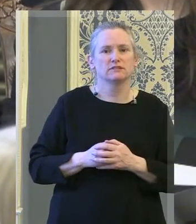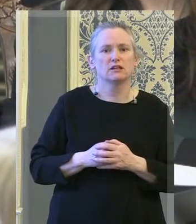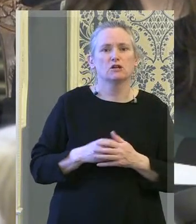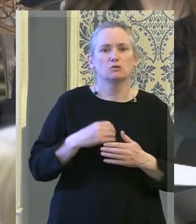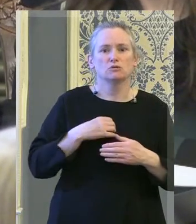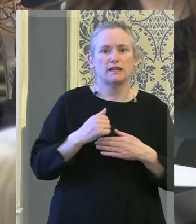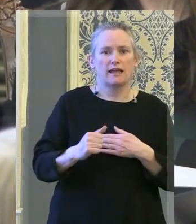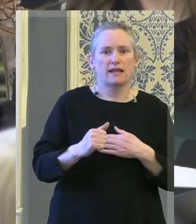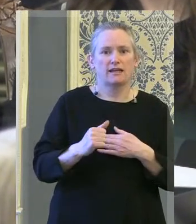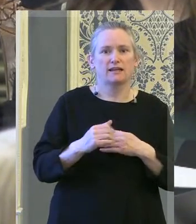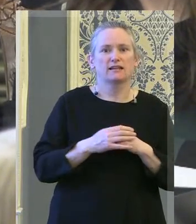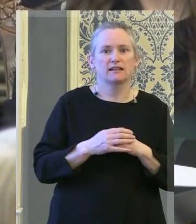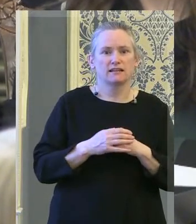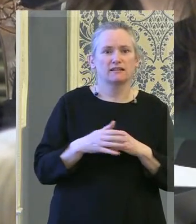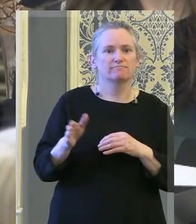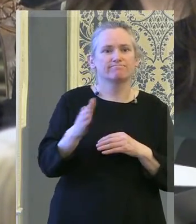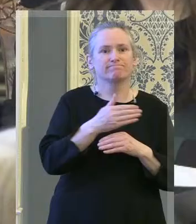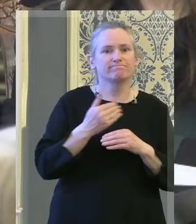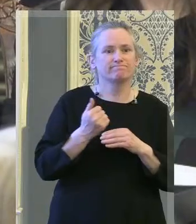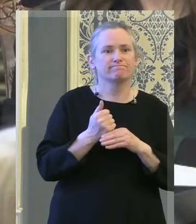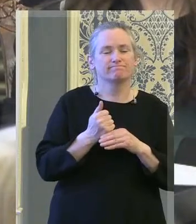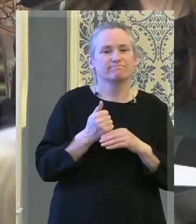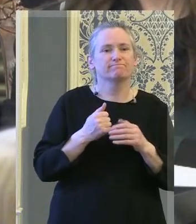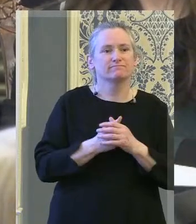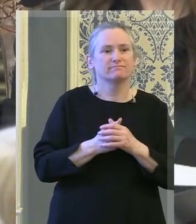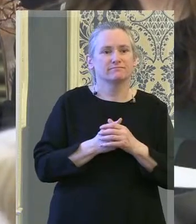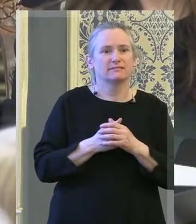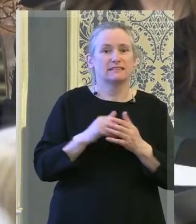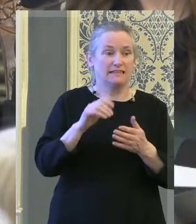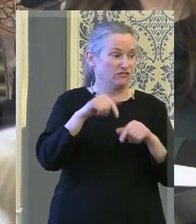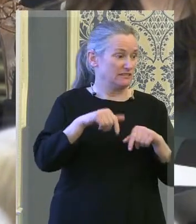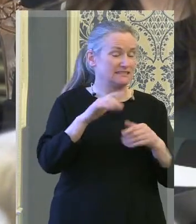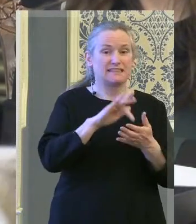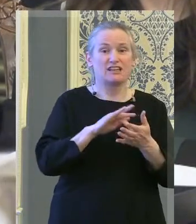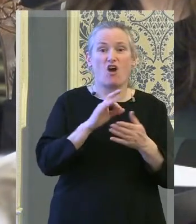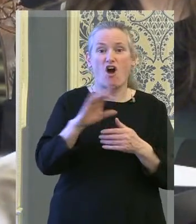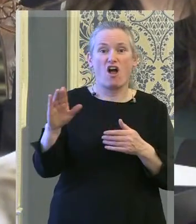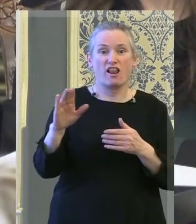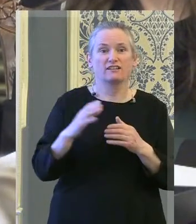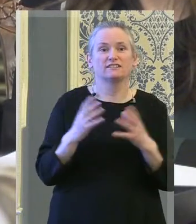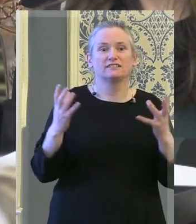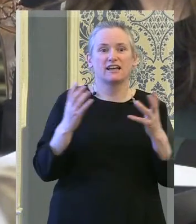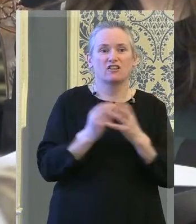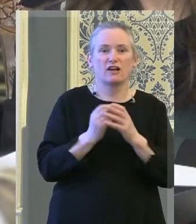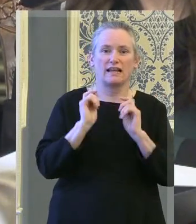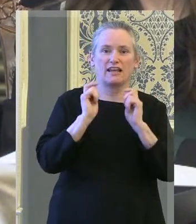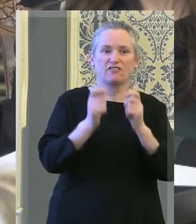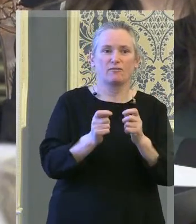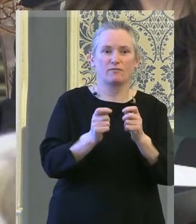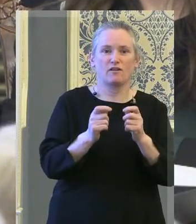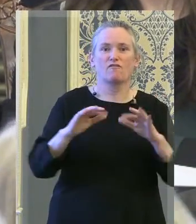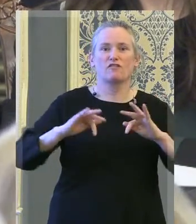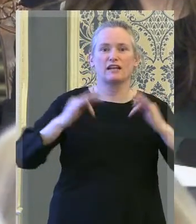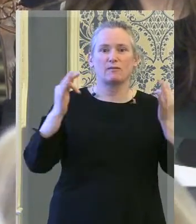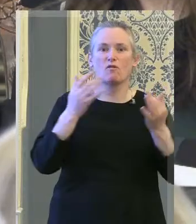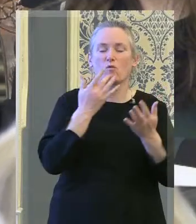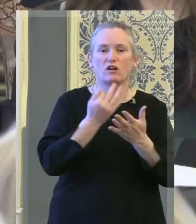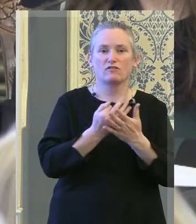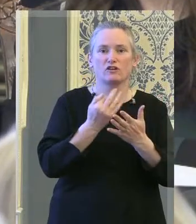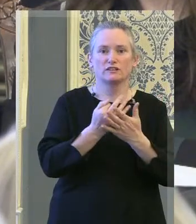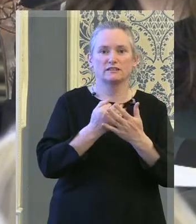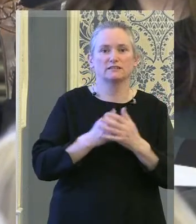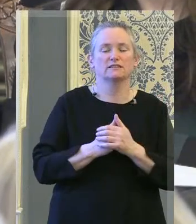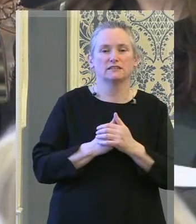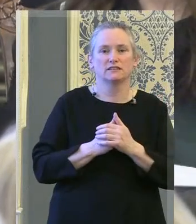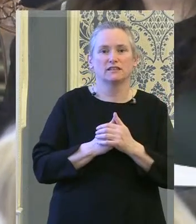Today, within the walls of this, our historic City Hall, we gather to bestow upon him the freedom of Waterford, a testament